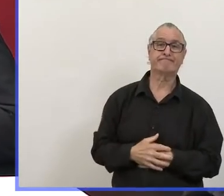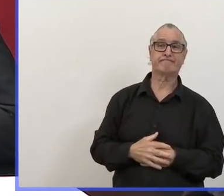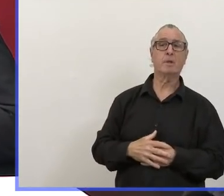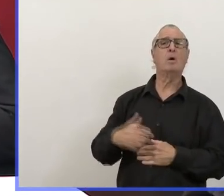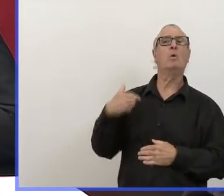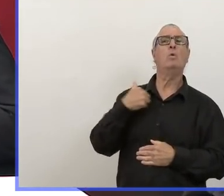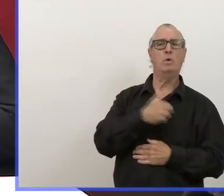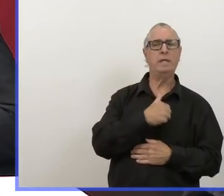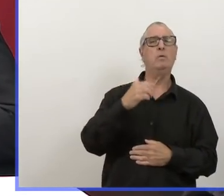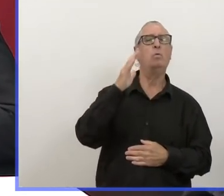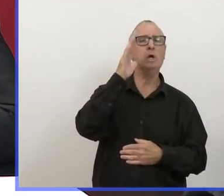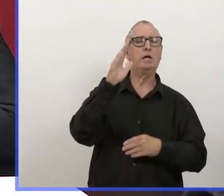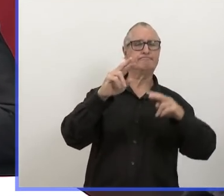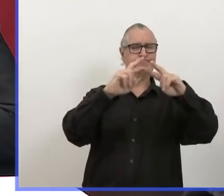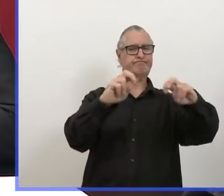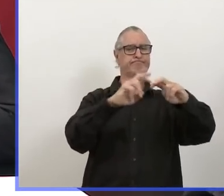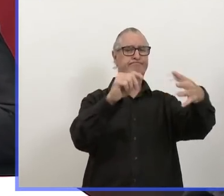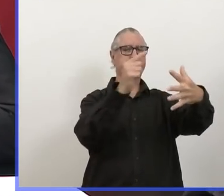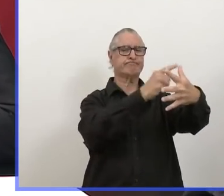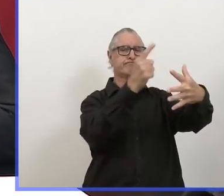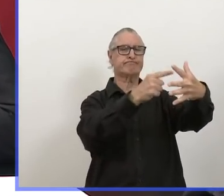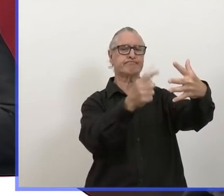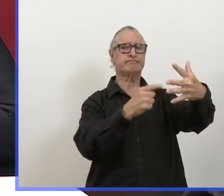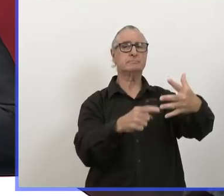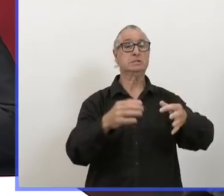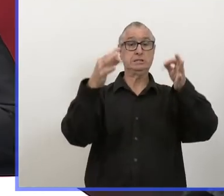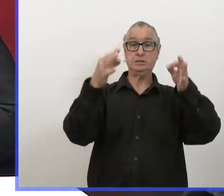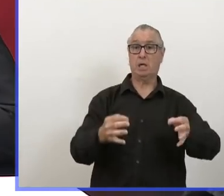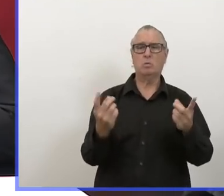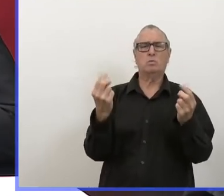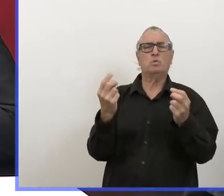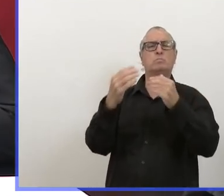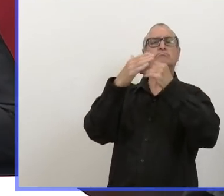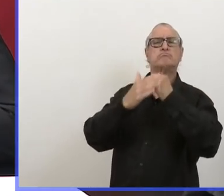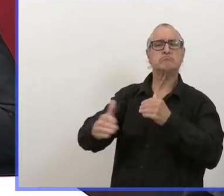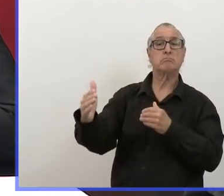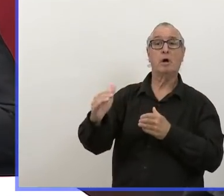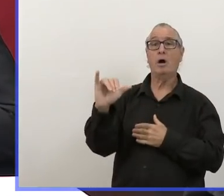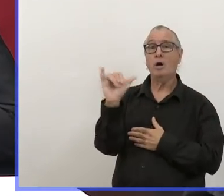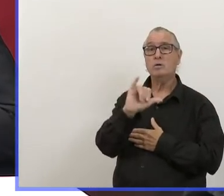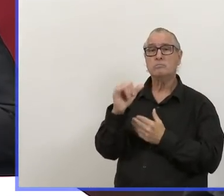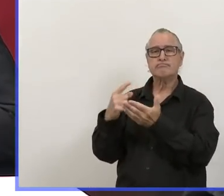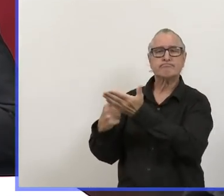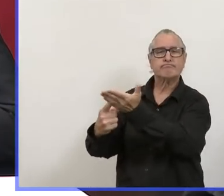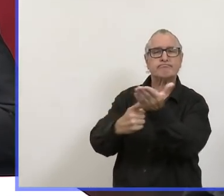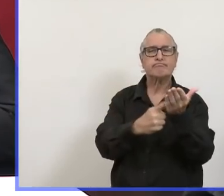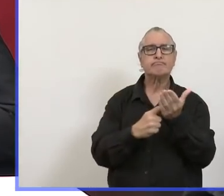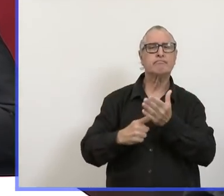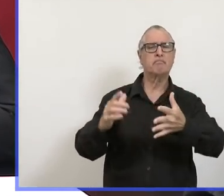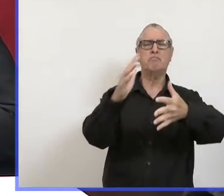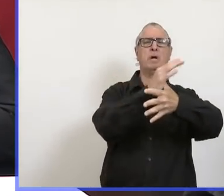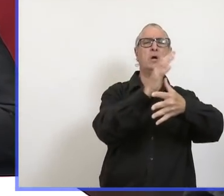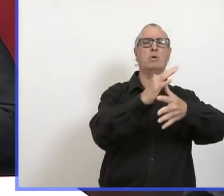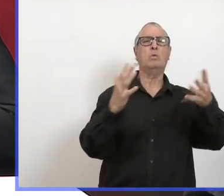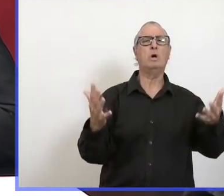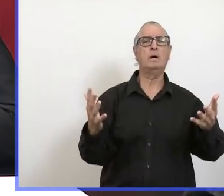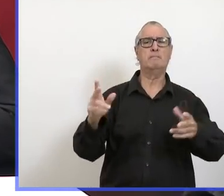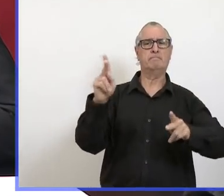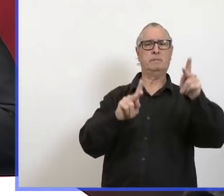going to be a priority for Manitobans as well when we look at restrictions and orders going forward. So again, more information on that will be